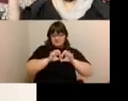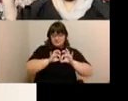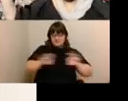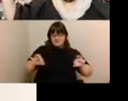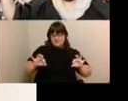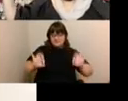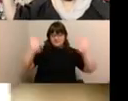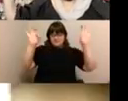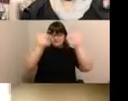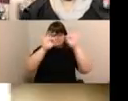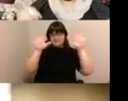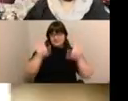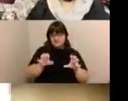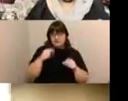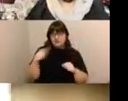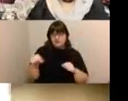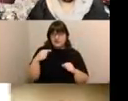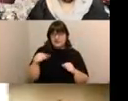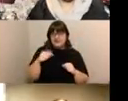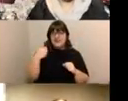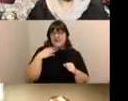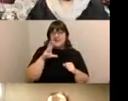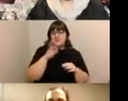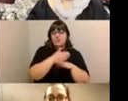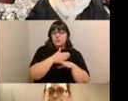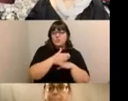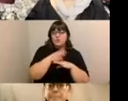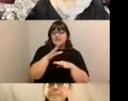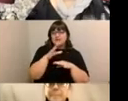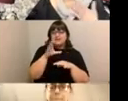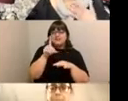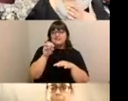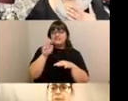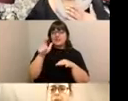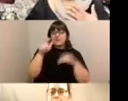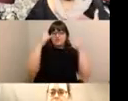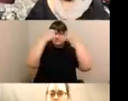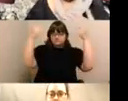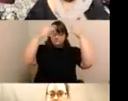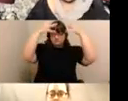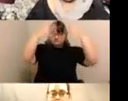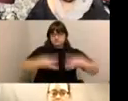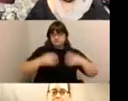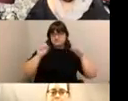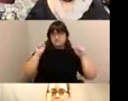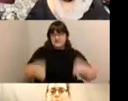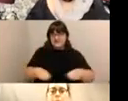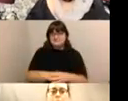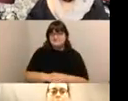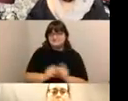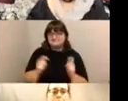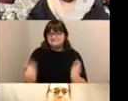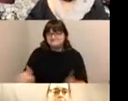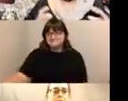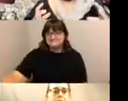on a wooden dowel from the ceiling of a white gallery. So stitched on this side is the